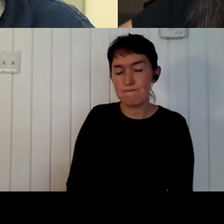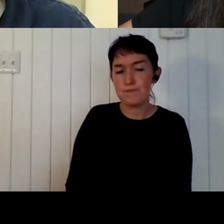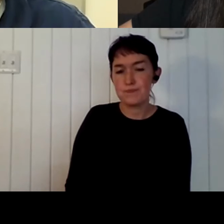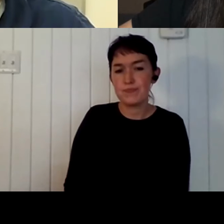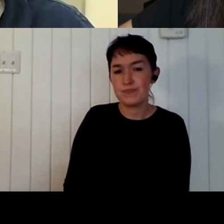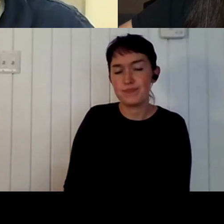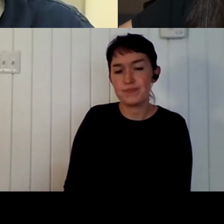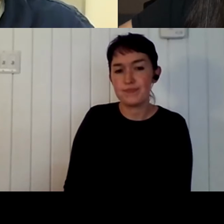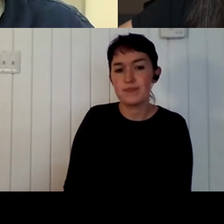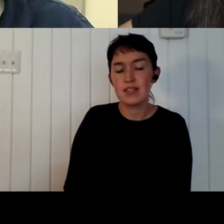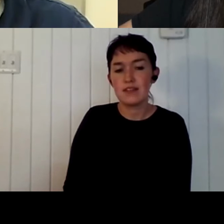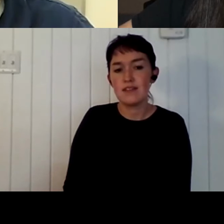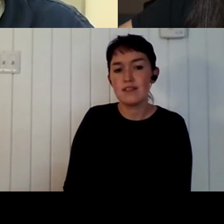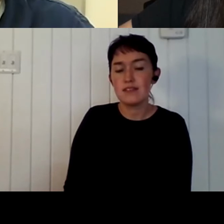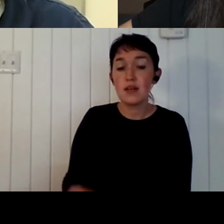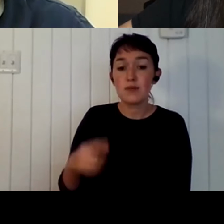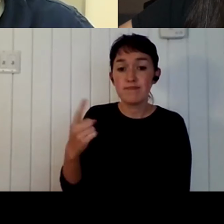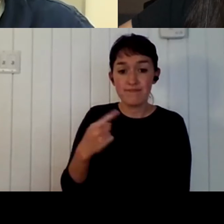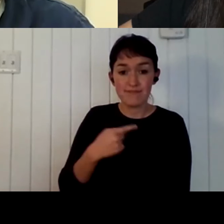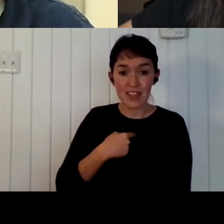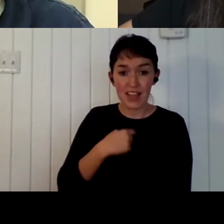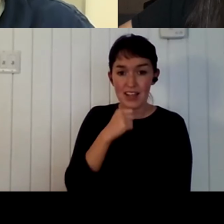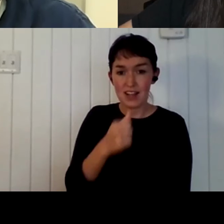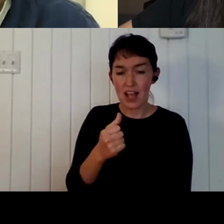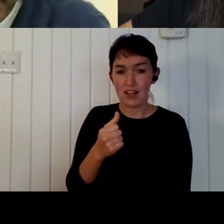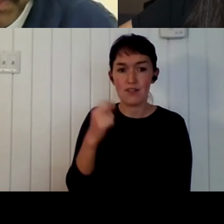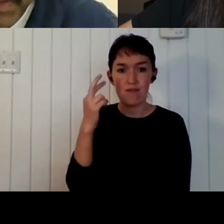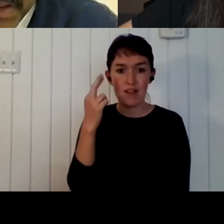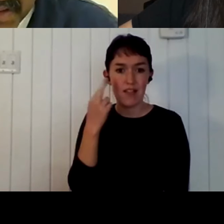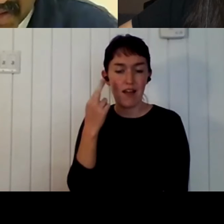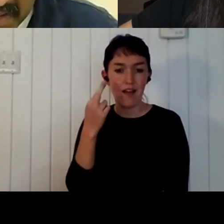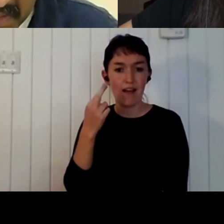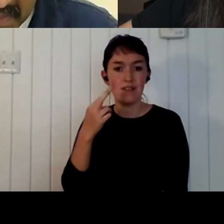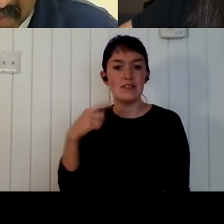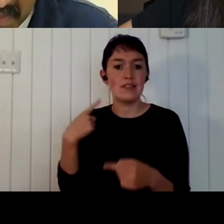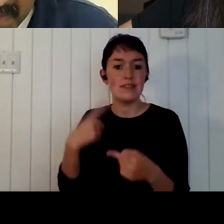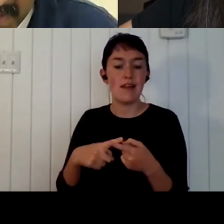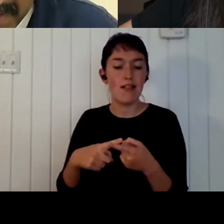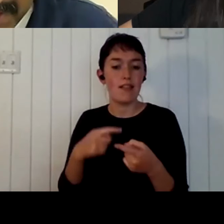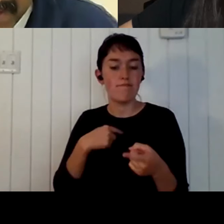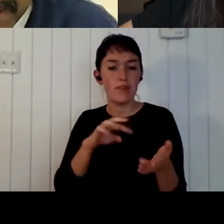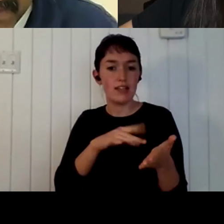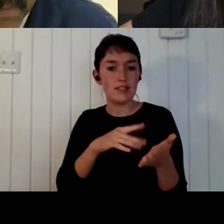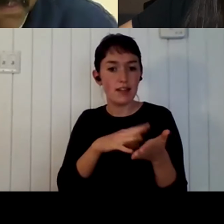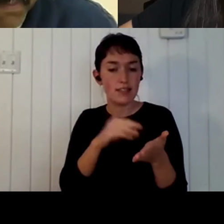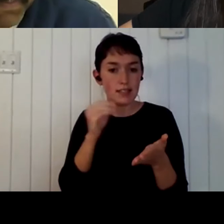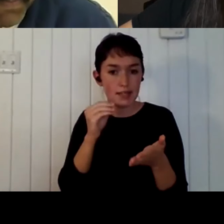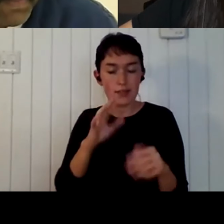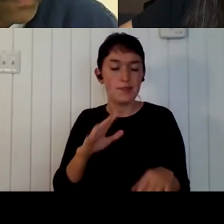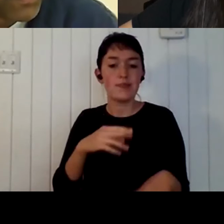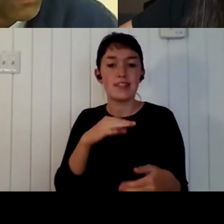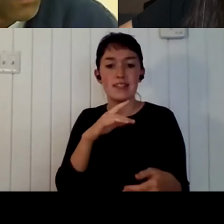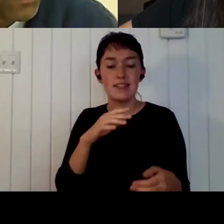I think I didn't appreciate until I started studying sleep is how often we wake up during sleep. And these are